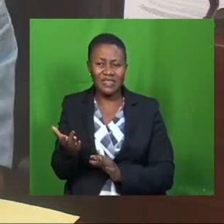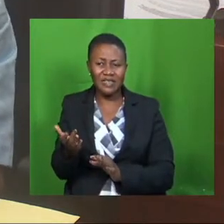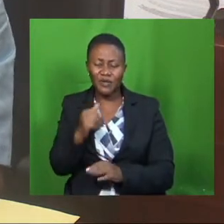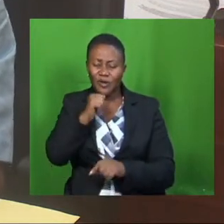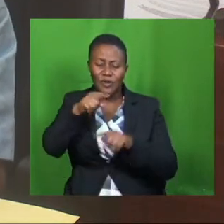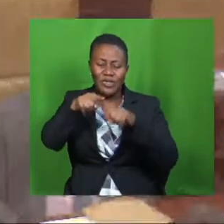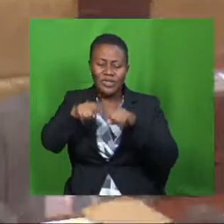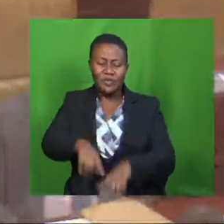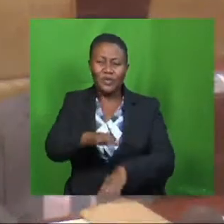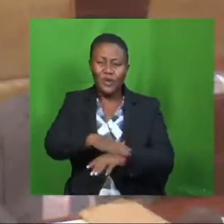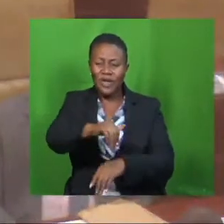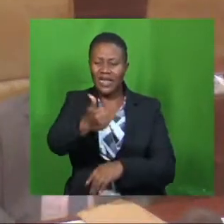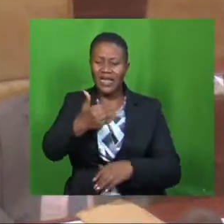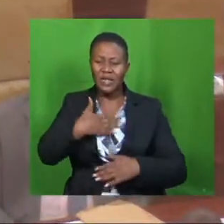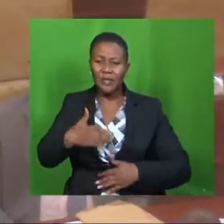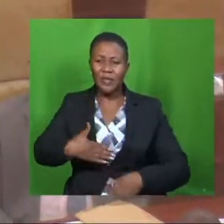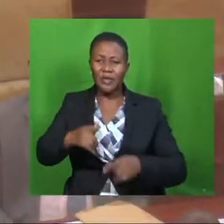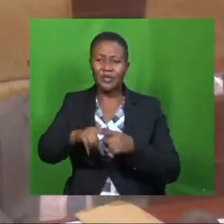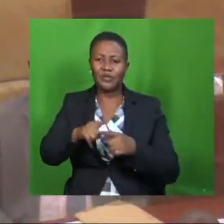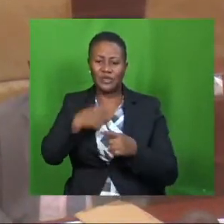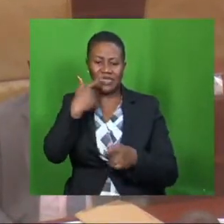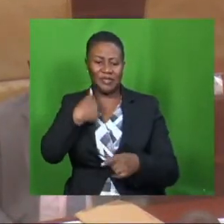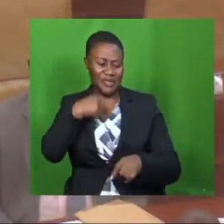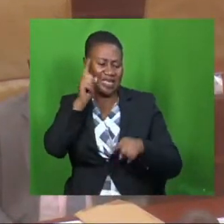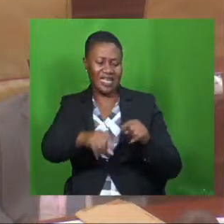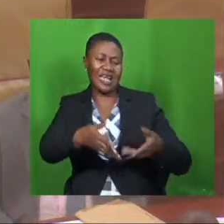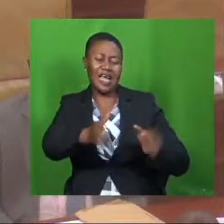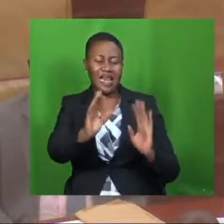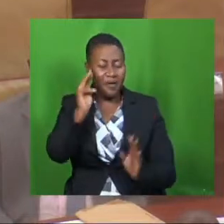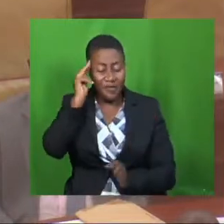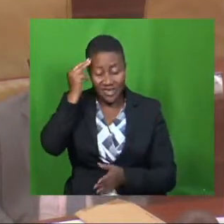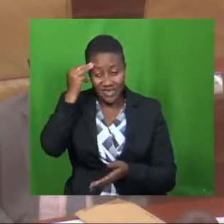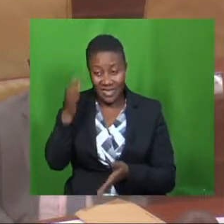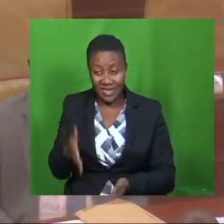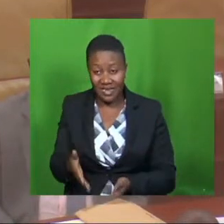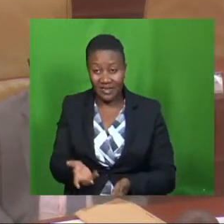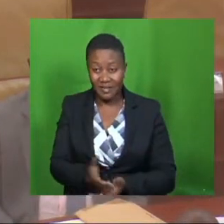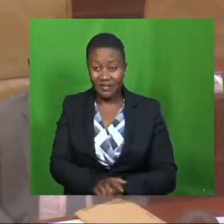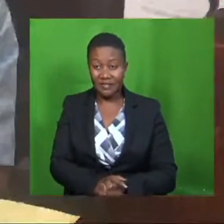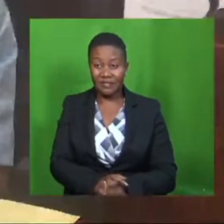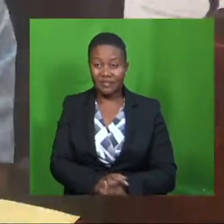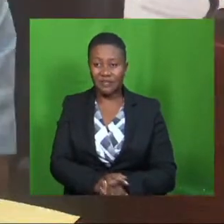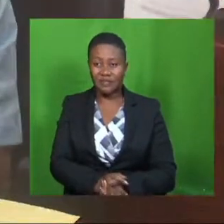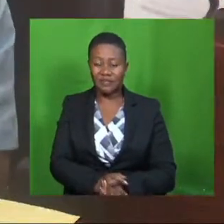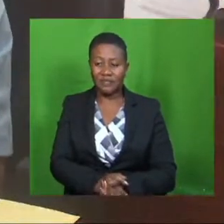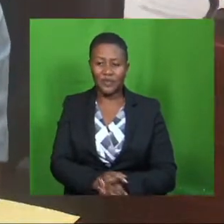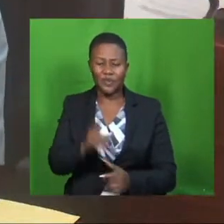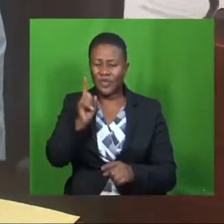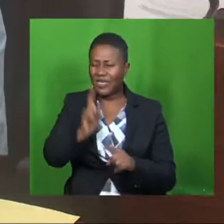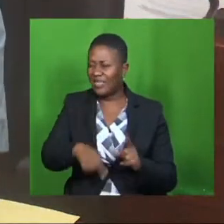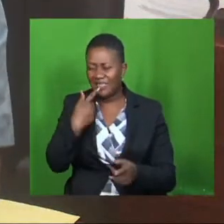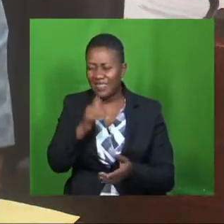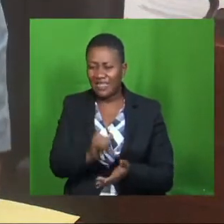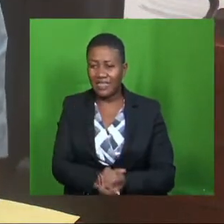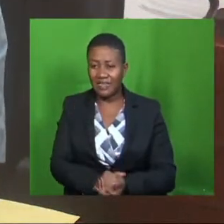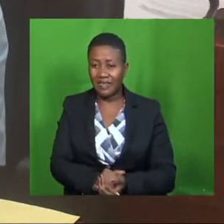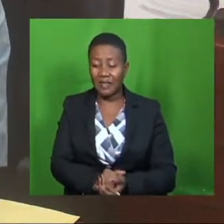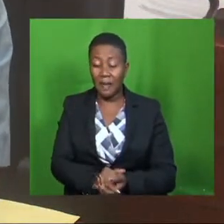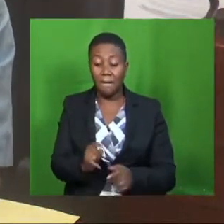The borrowing, the stock of borrowing, yes, the stock of borrowing, $45 billion as compared to